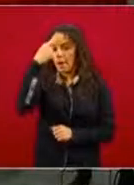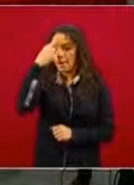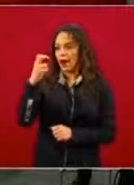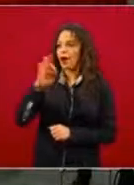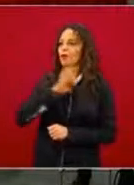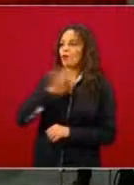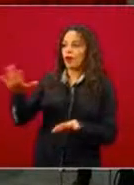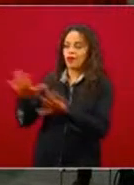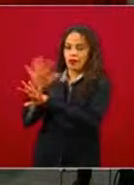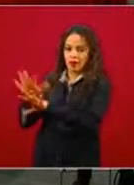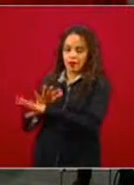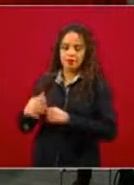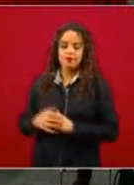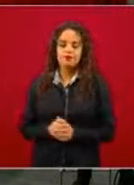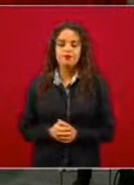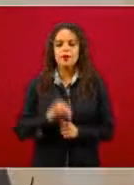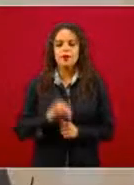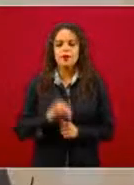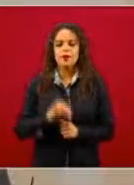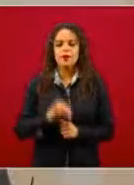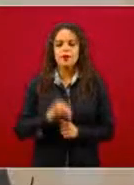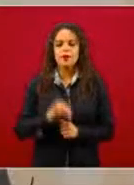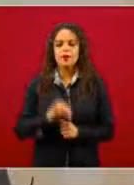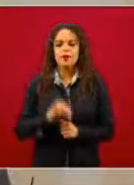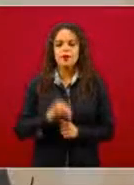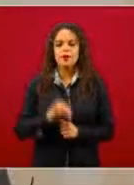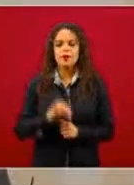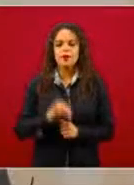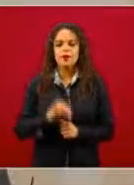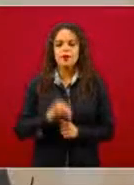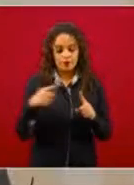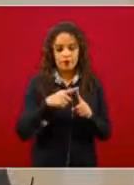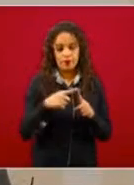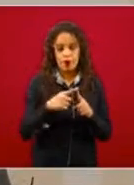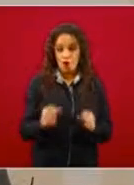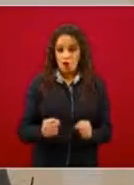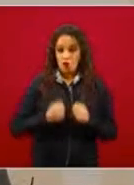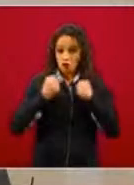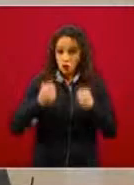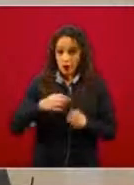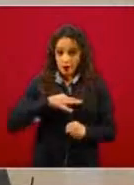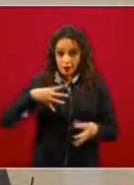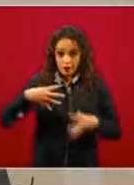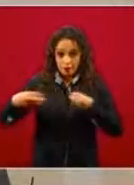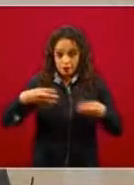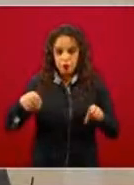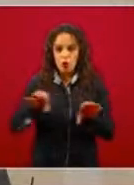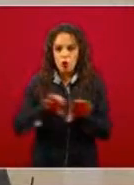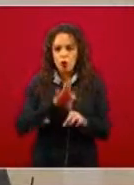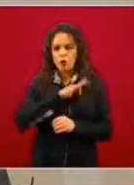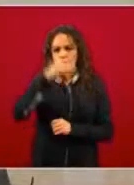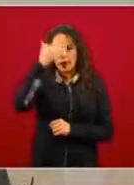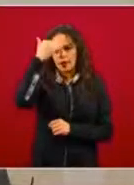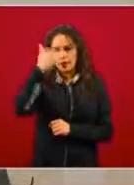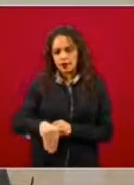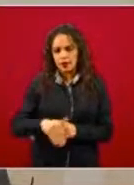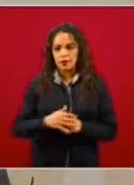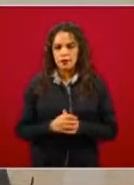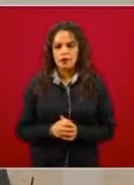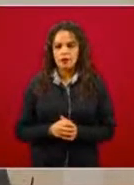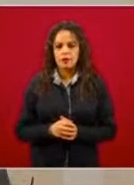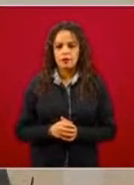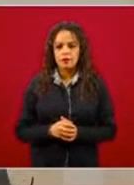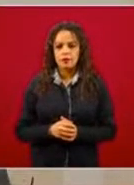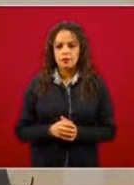to change the color for the stoplight? All right, so the guidelines for this are four. Number one is the pandemic